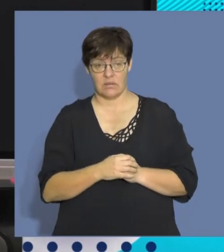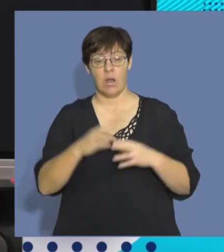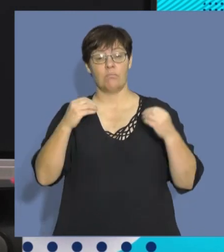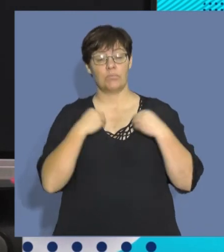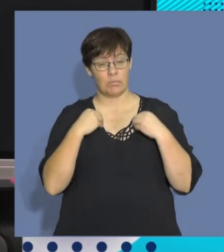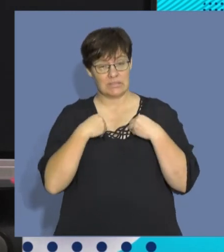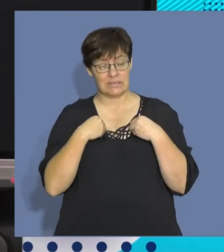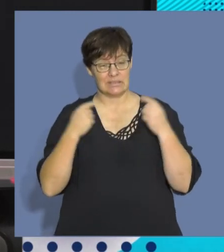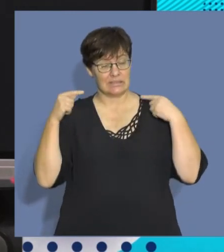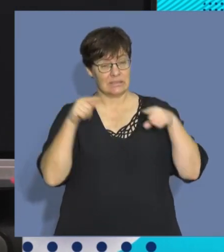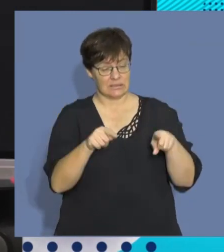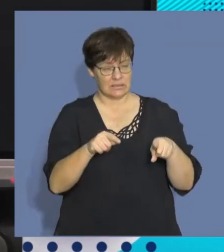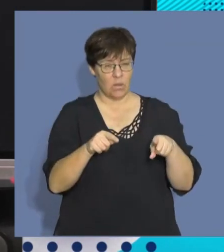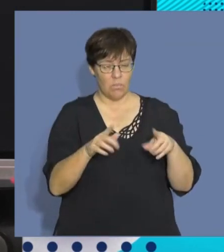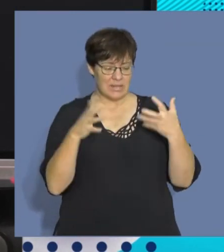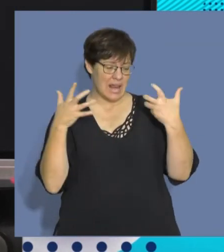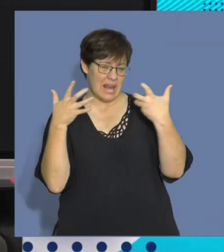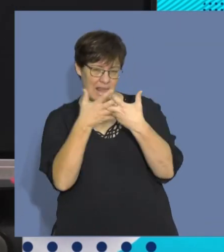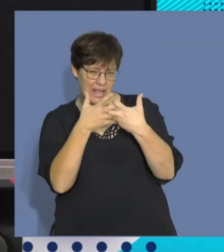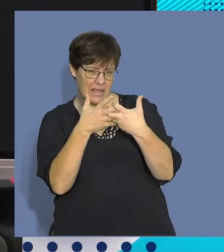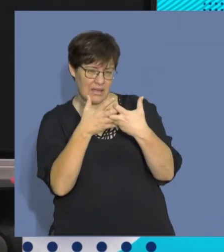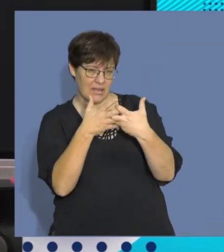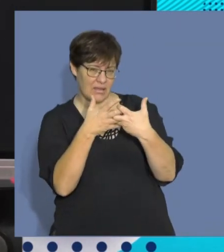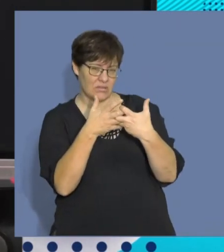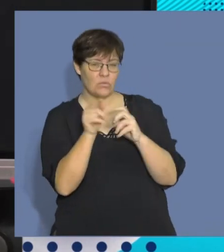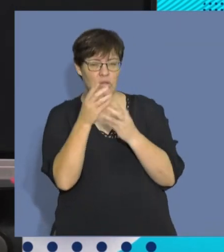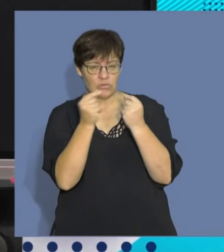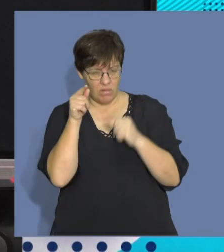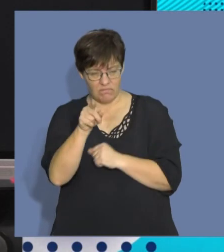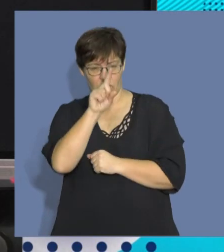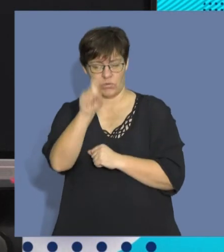link the properties of a parallelogram somehow